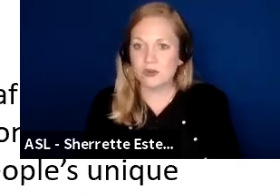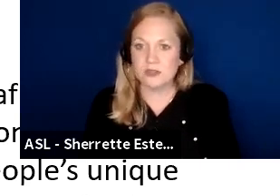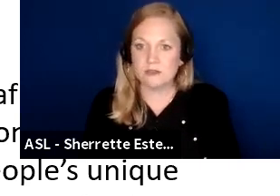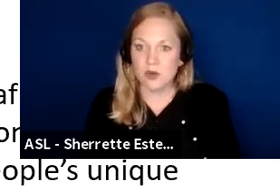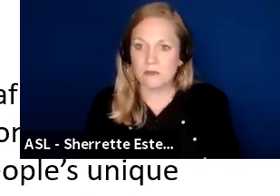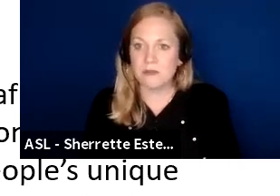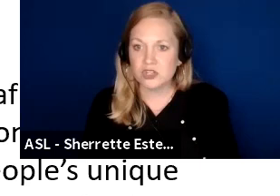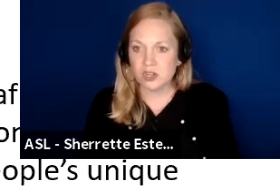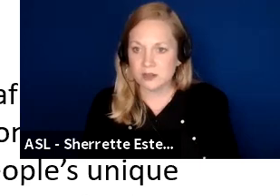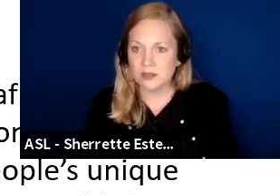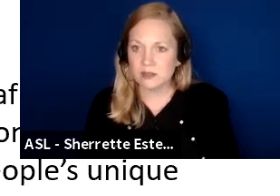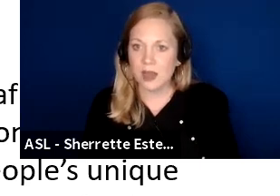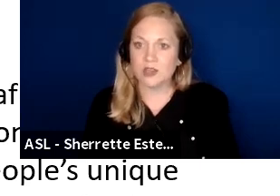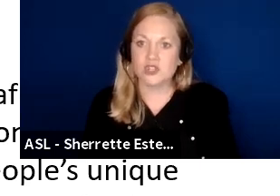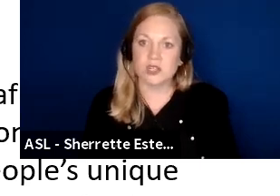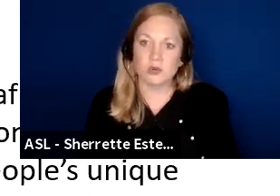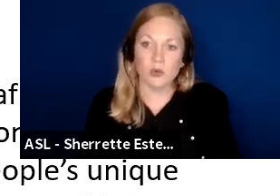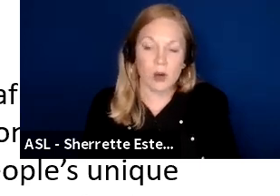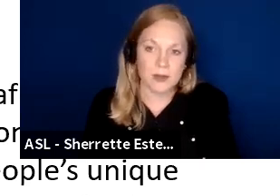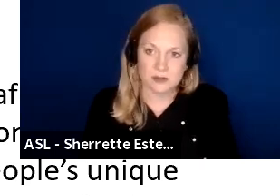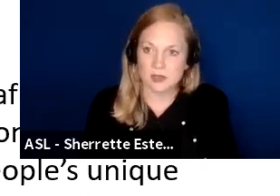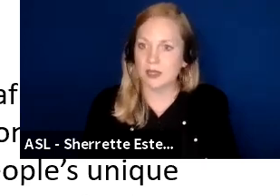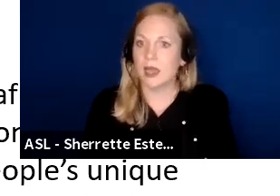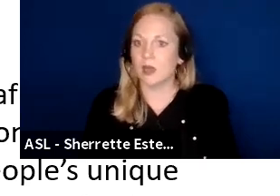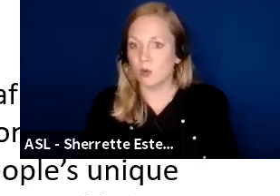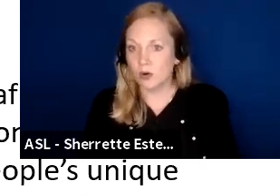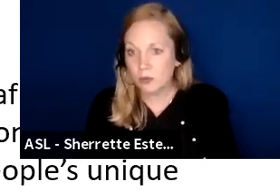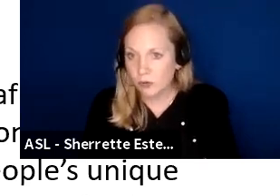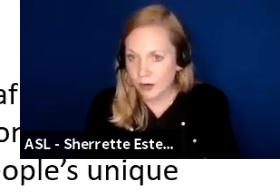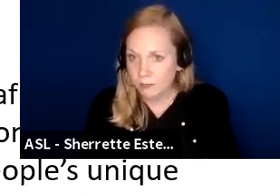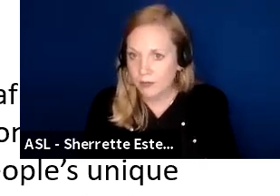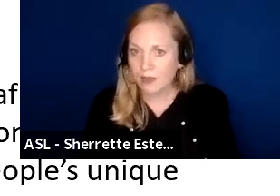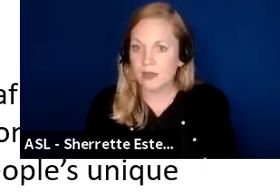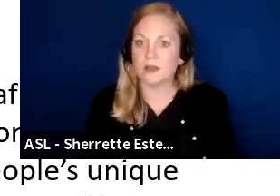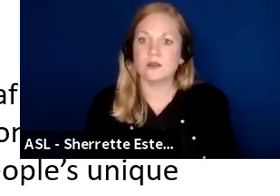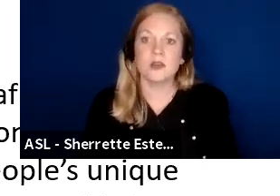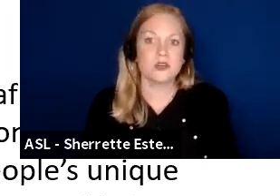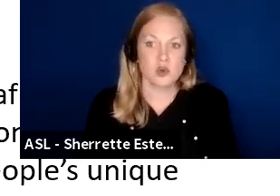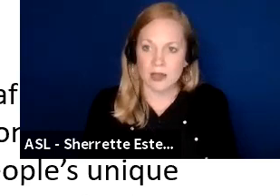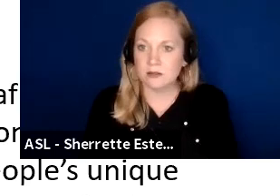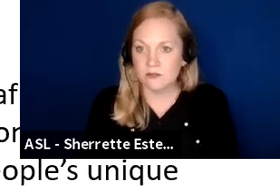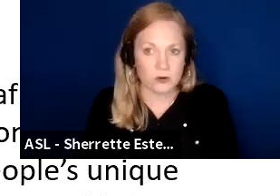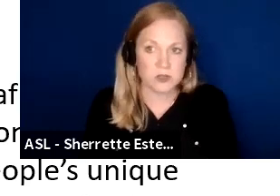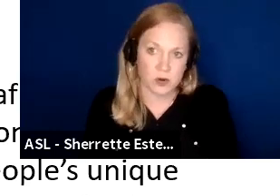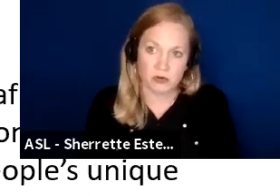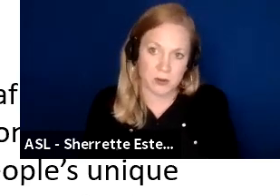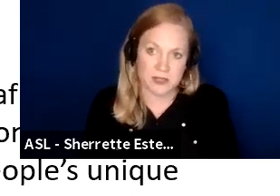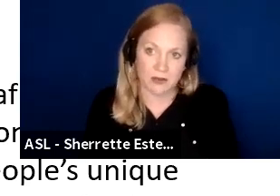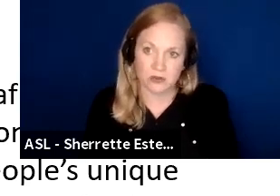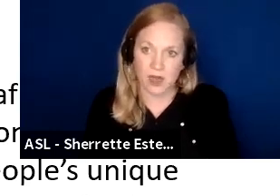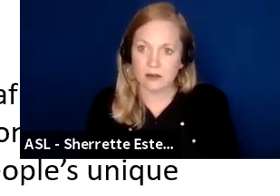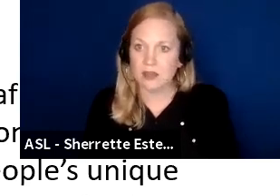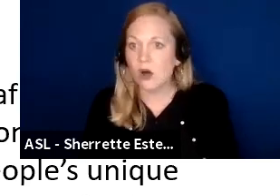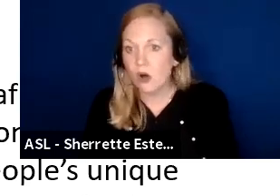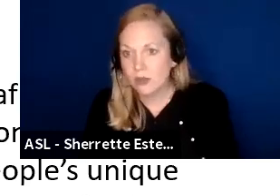One of the girls in the film mentioned that she grew up attending an oral program and then tried various programs